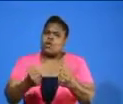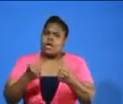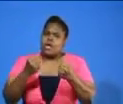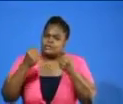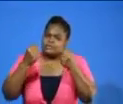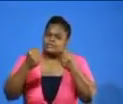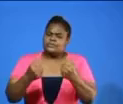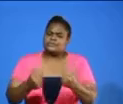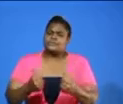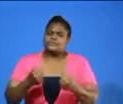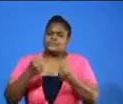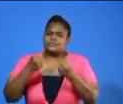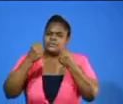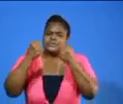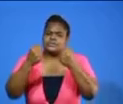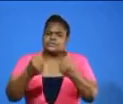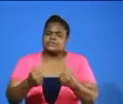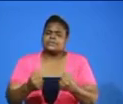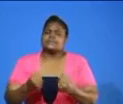and your